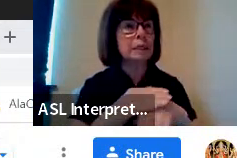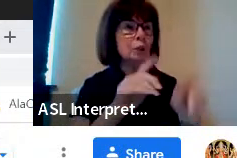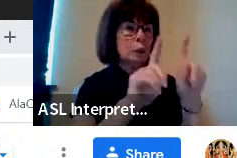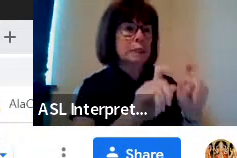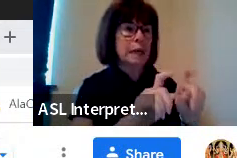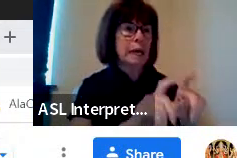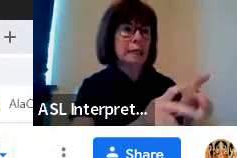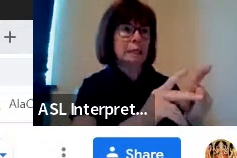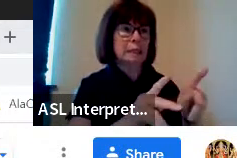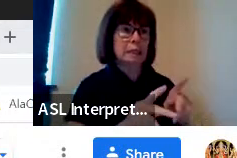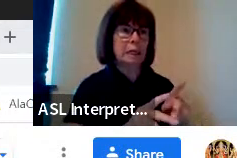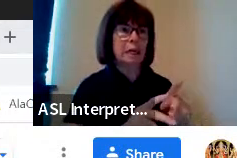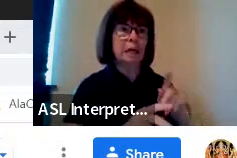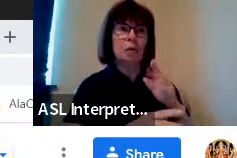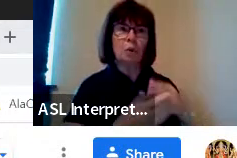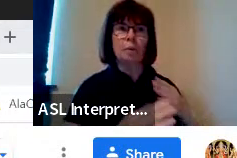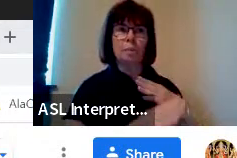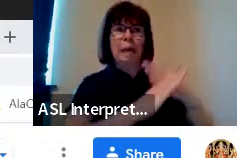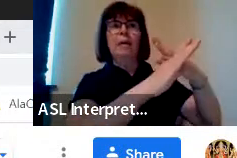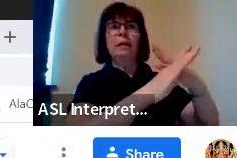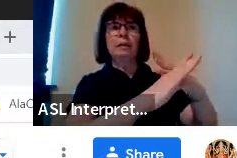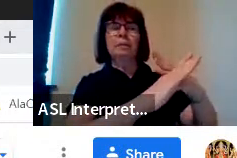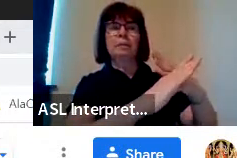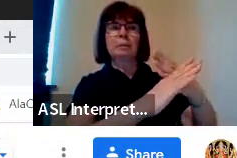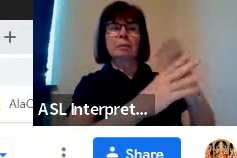barriers to getting tested?